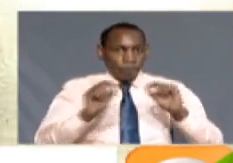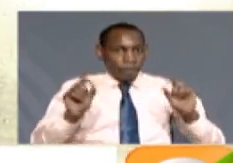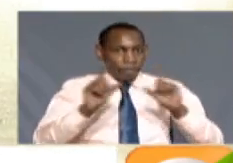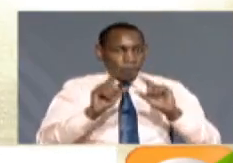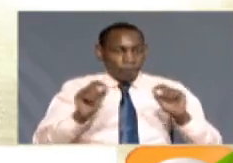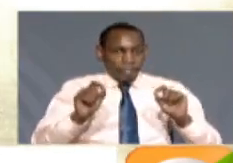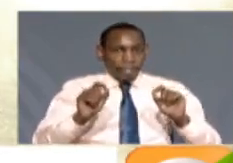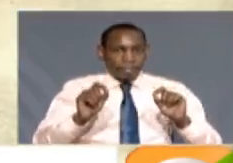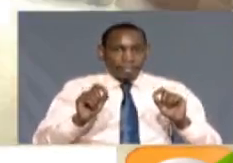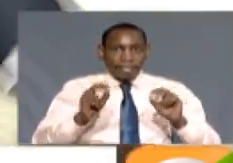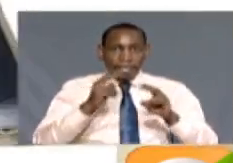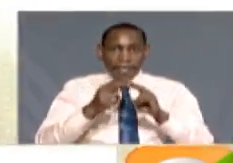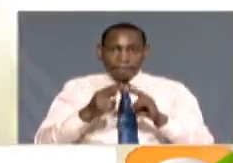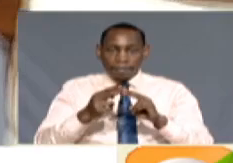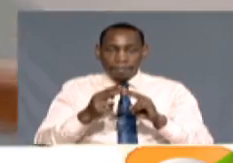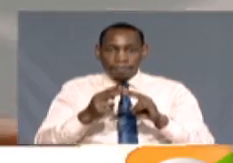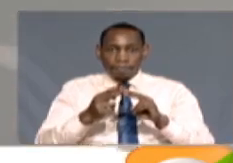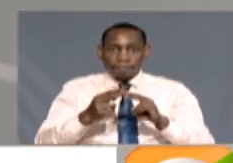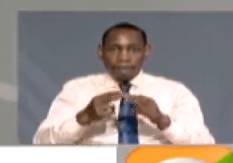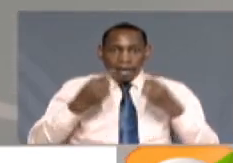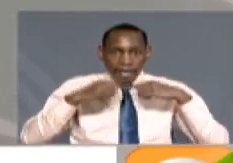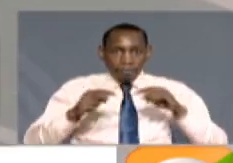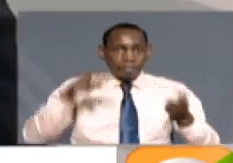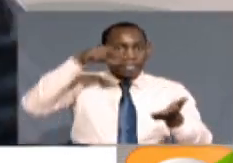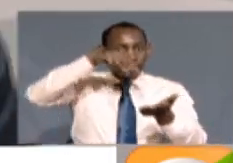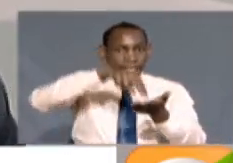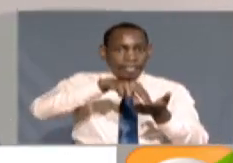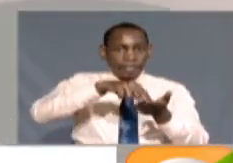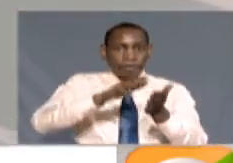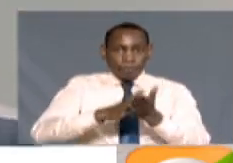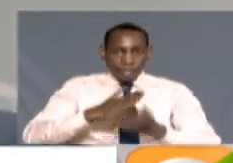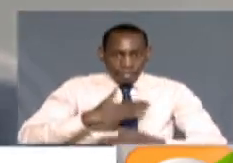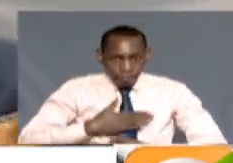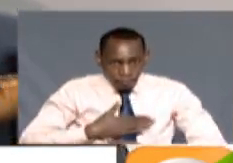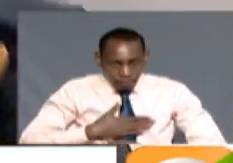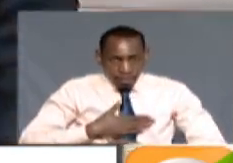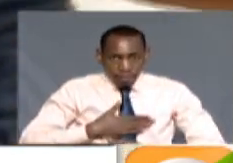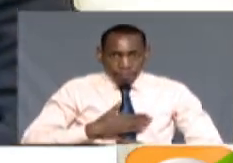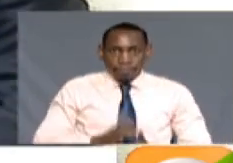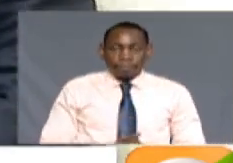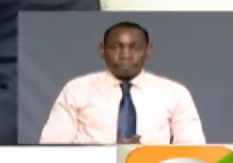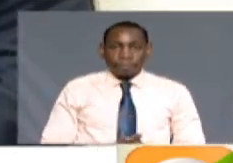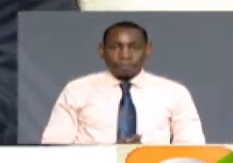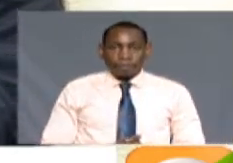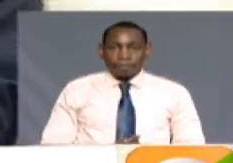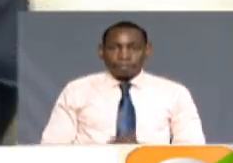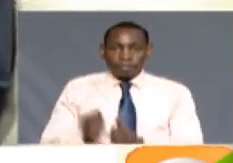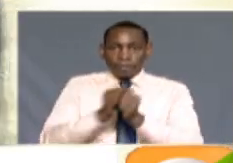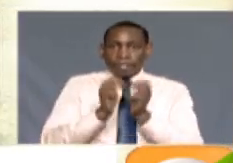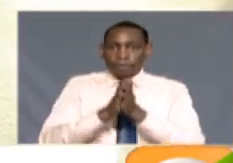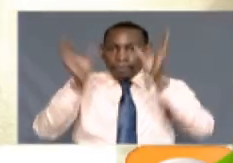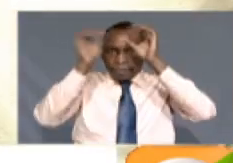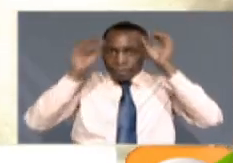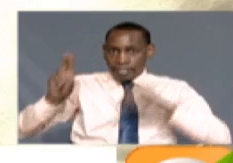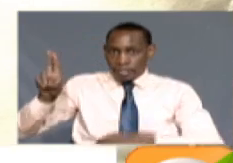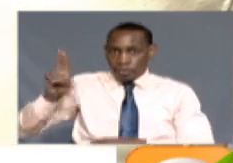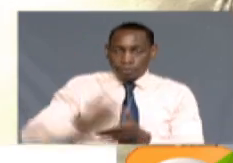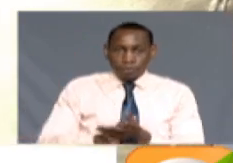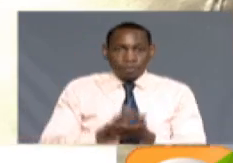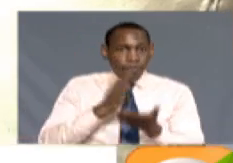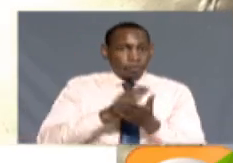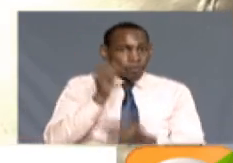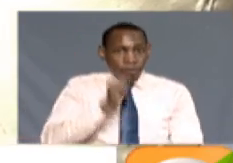tries to mention your name, stand up like this. I was with him in the funeral somewhere. Yes. With President Uhuru Kenyatta. And I'm older than